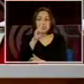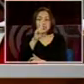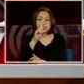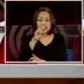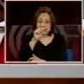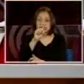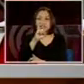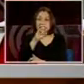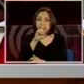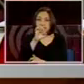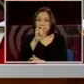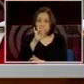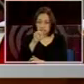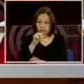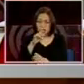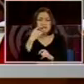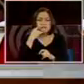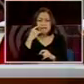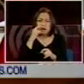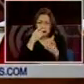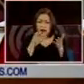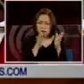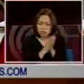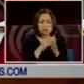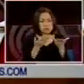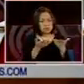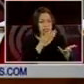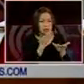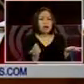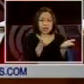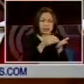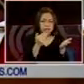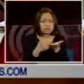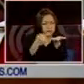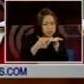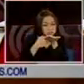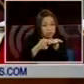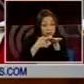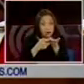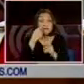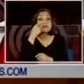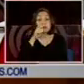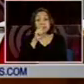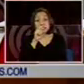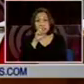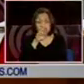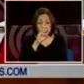really re-argue the necessity for a TRO and its